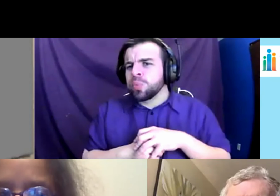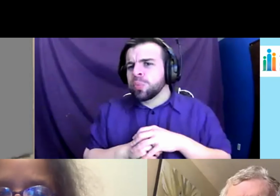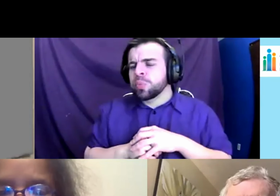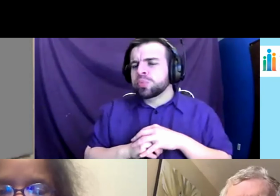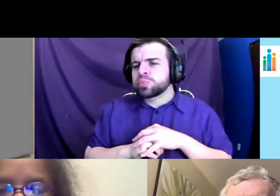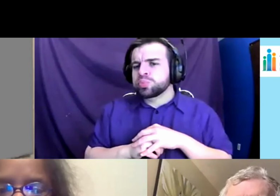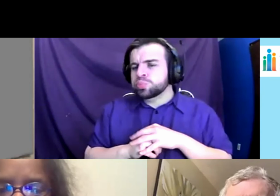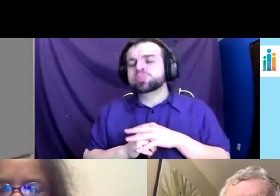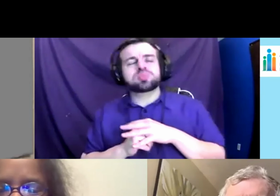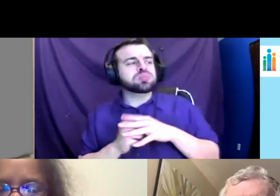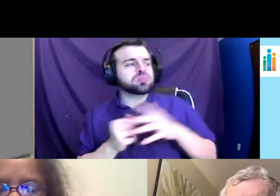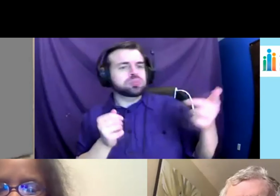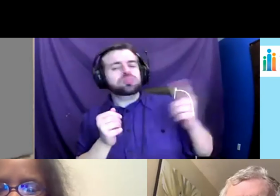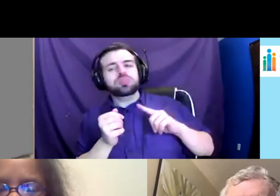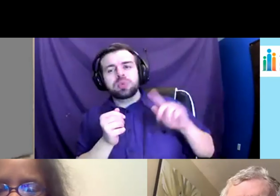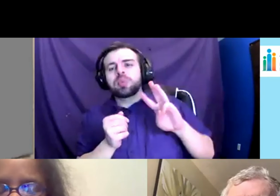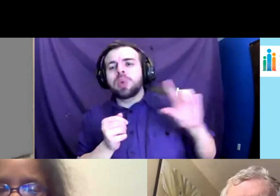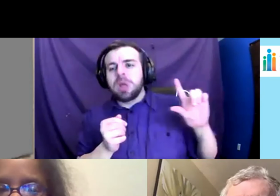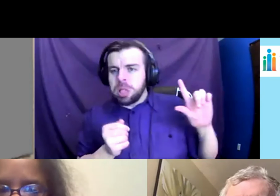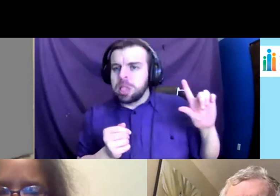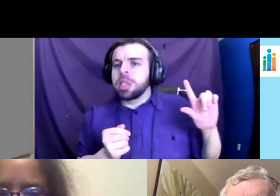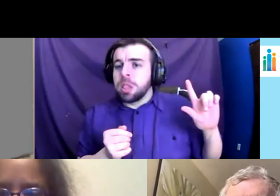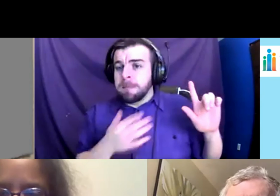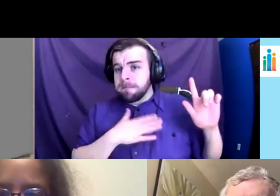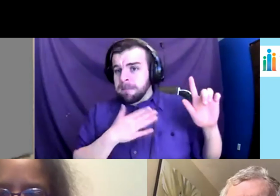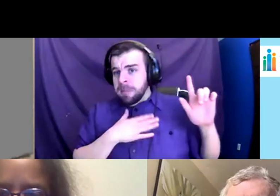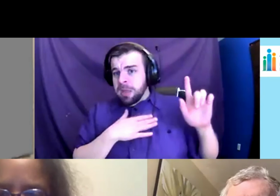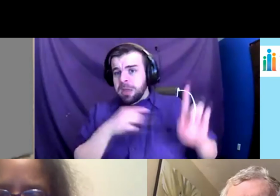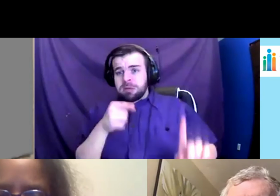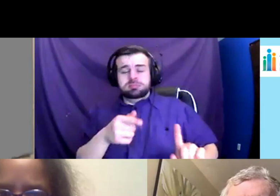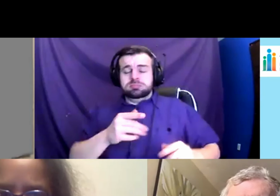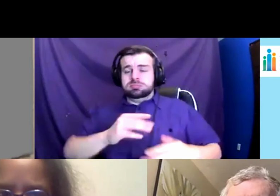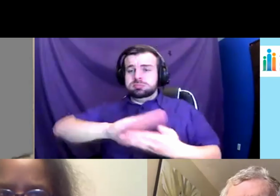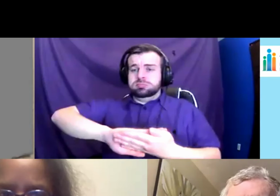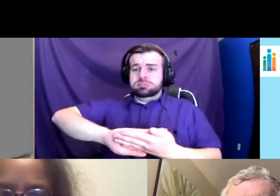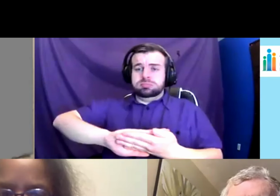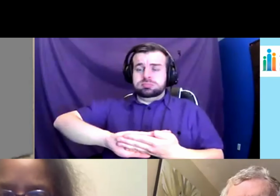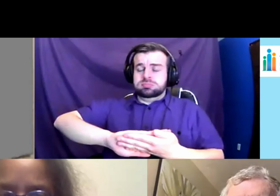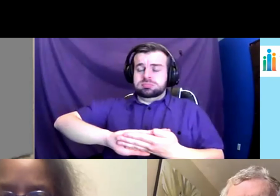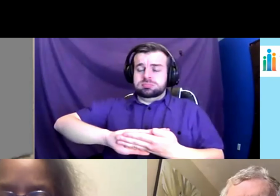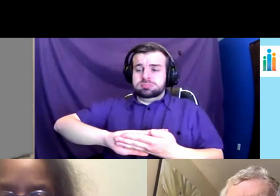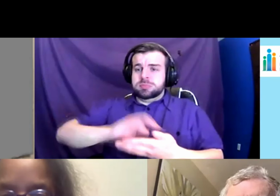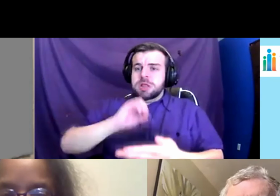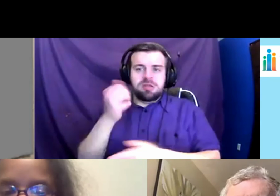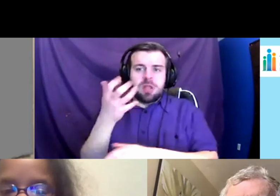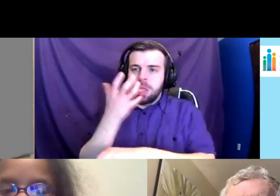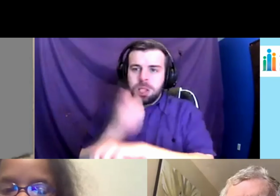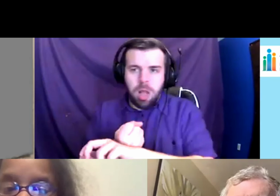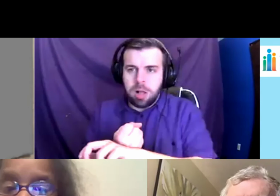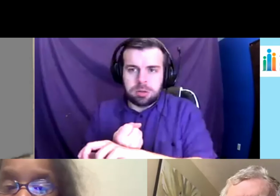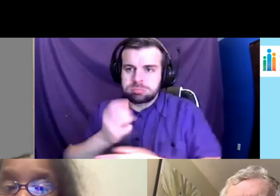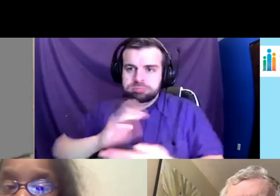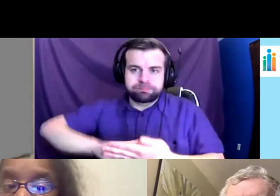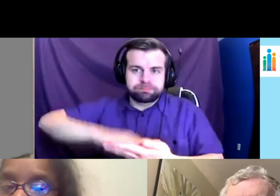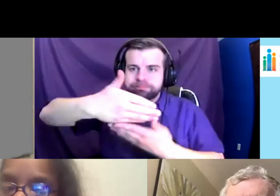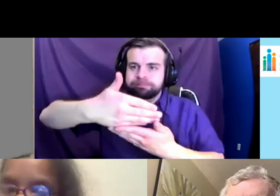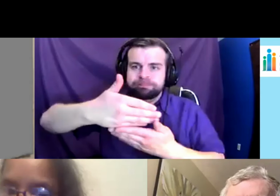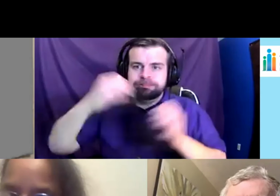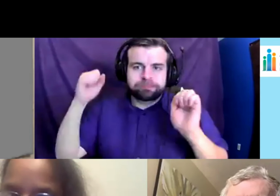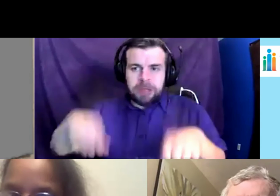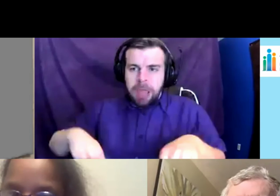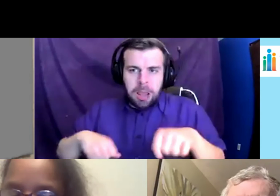Well, with mine, it's just it's not locked, and you can just open it. But I can tell you